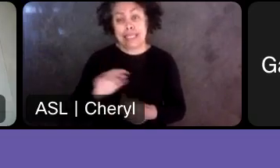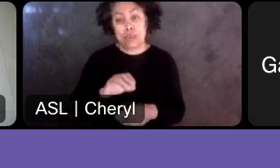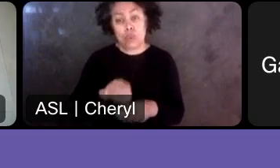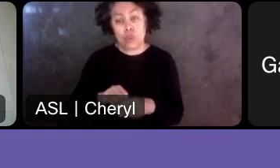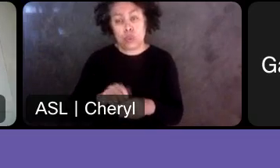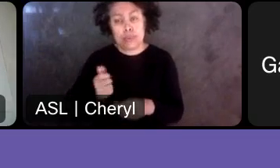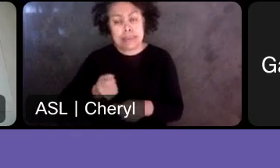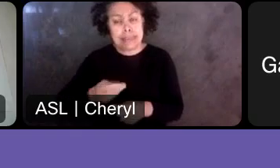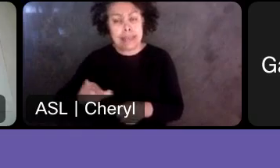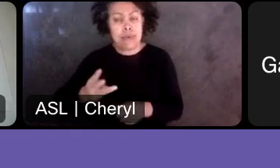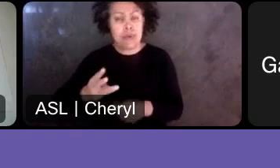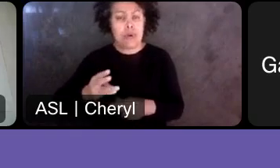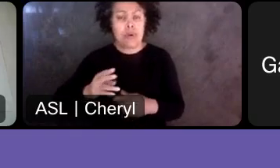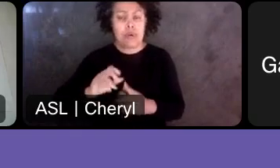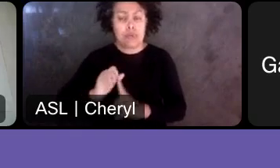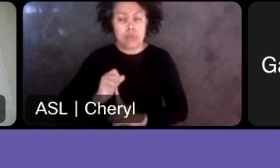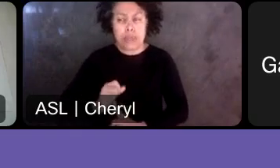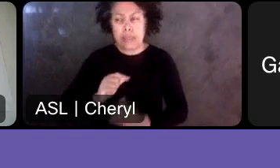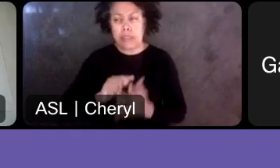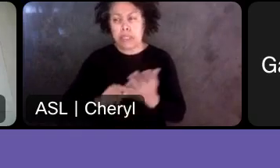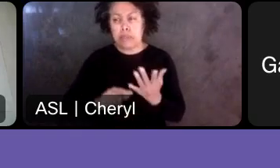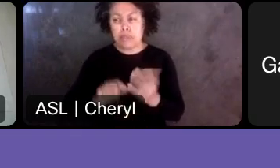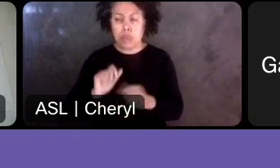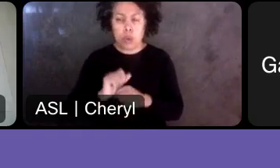several scenarios that you can work through